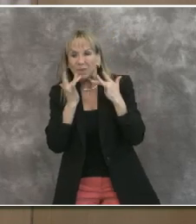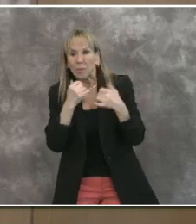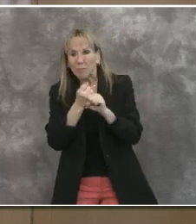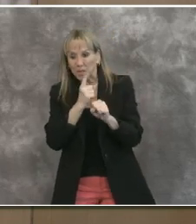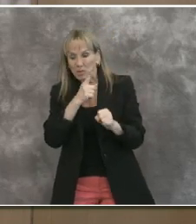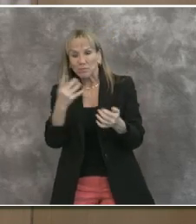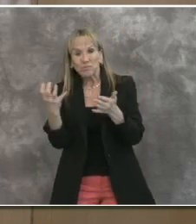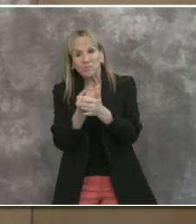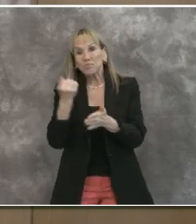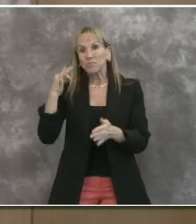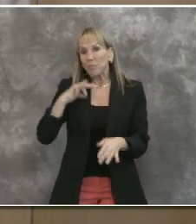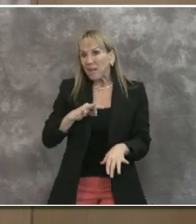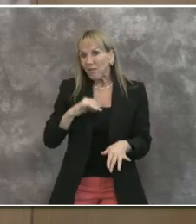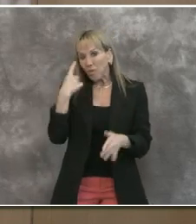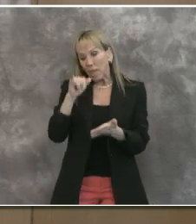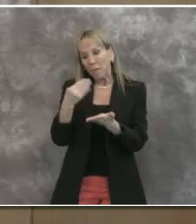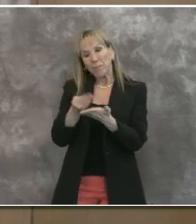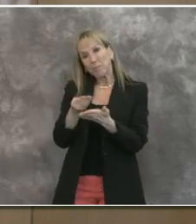benefit or the economical